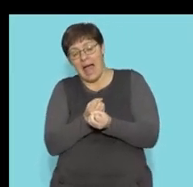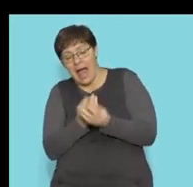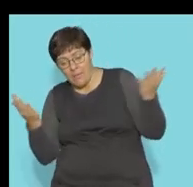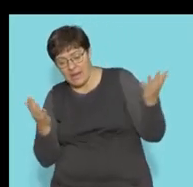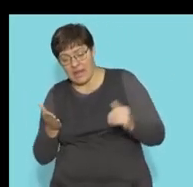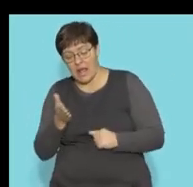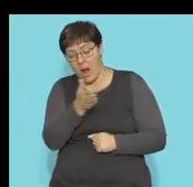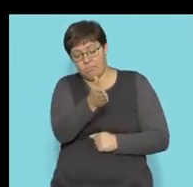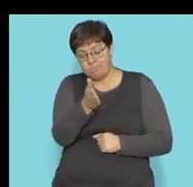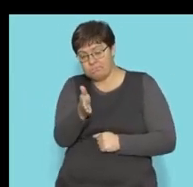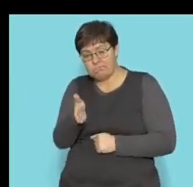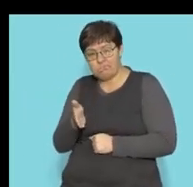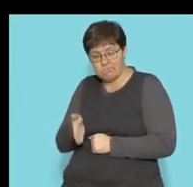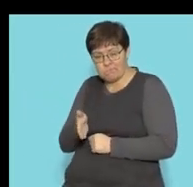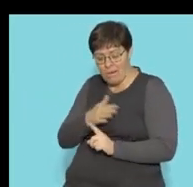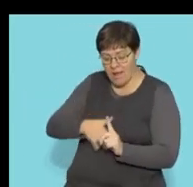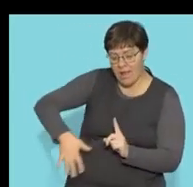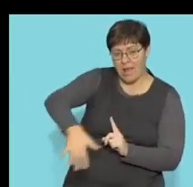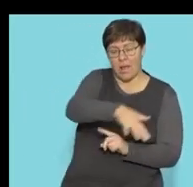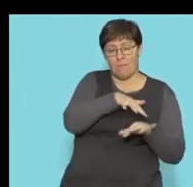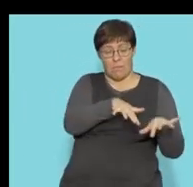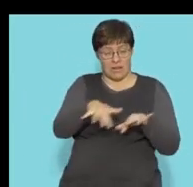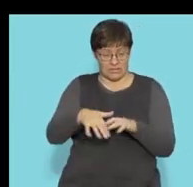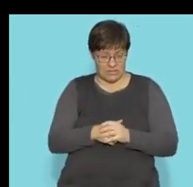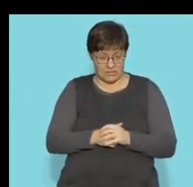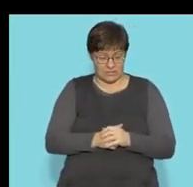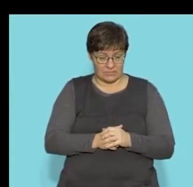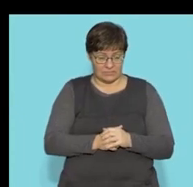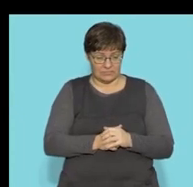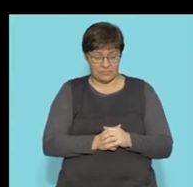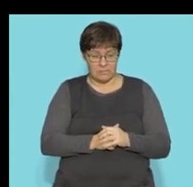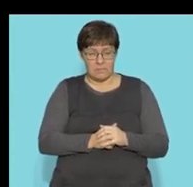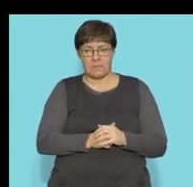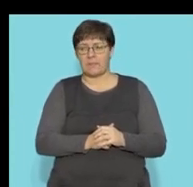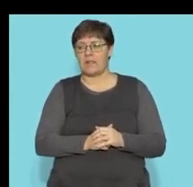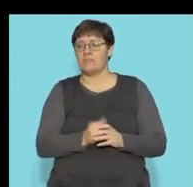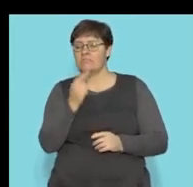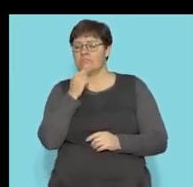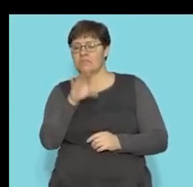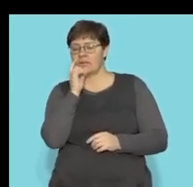organisms there are in the population. So now I'm going to select.